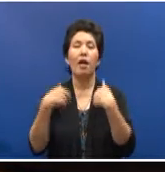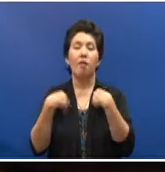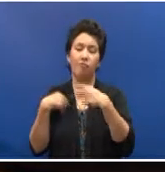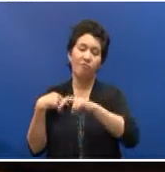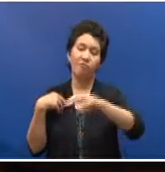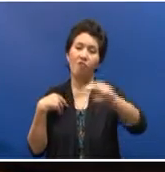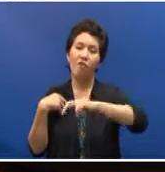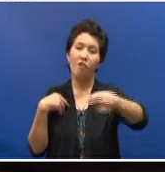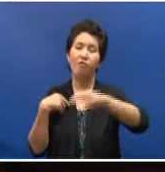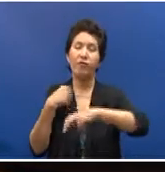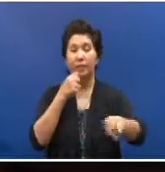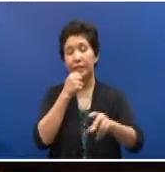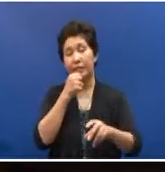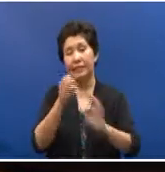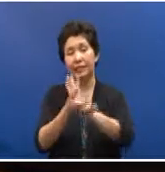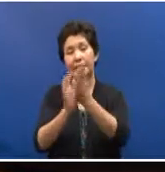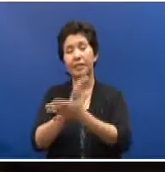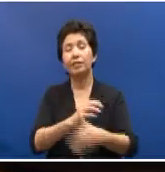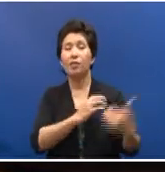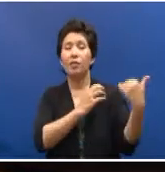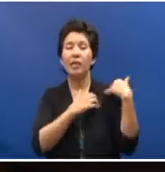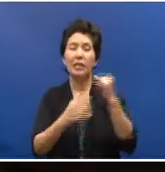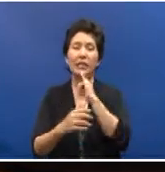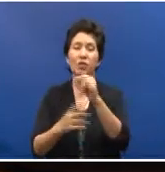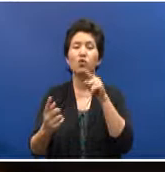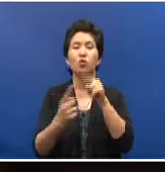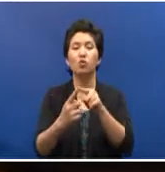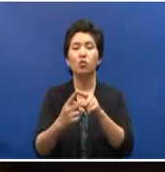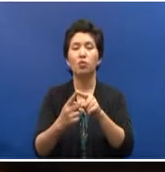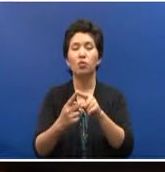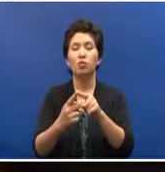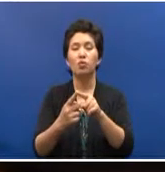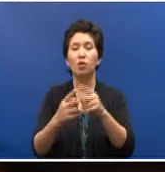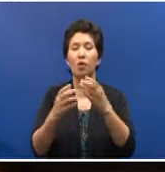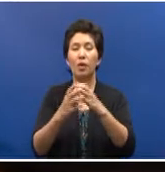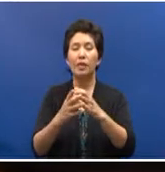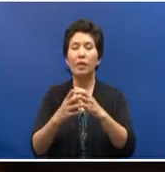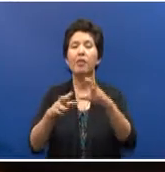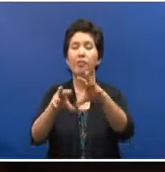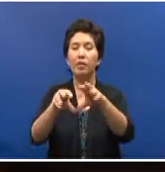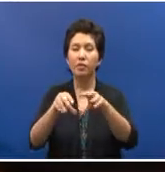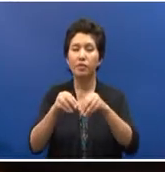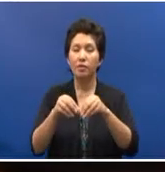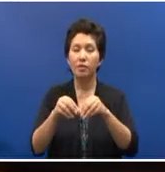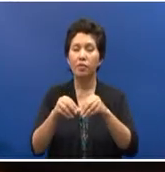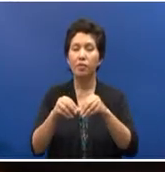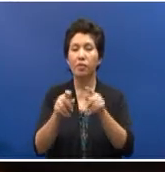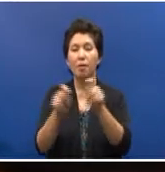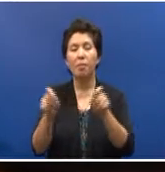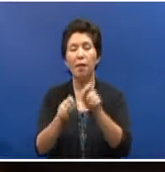traveled. Okay, so its symbolic function is to commemorate the reciprocal